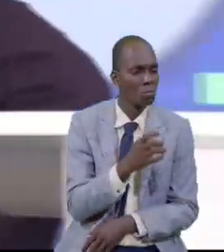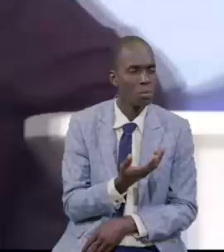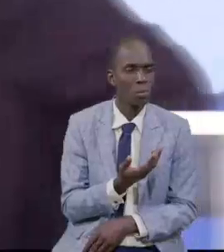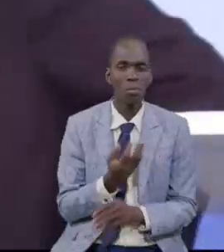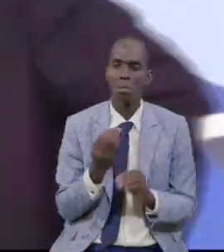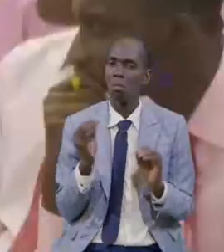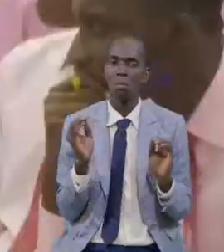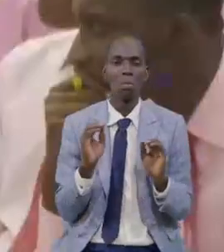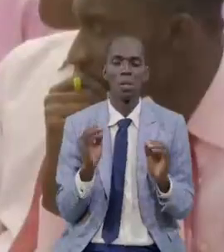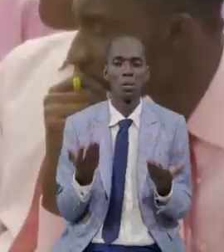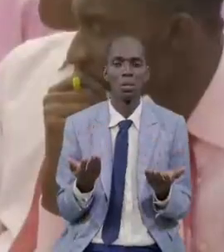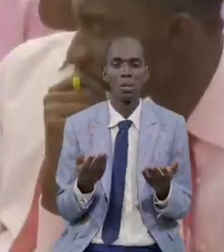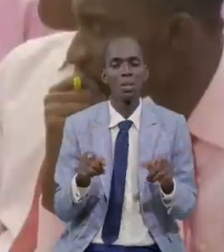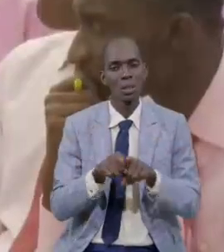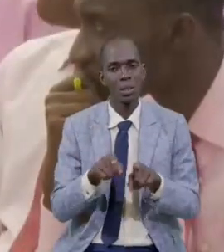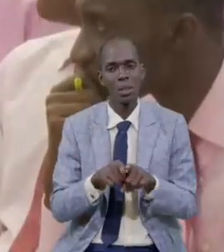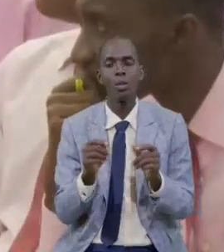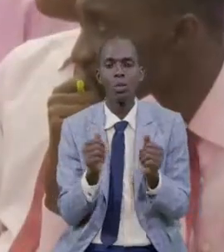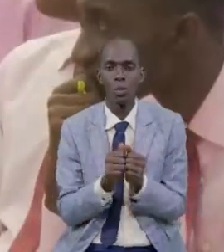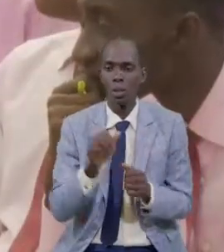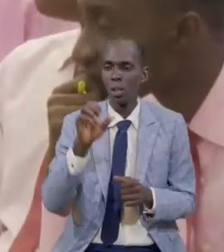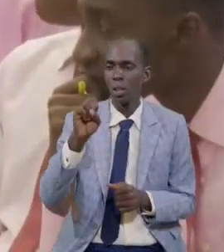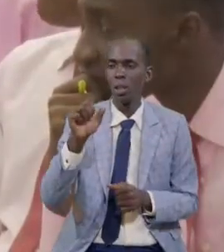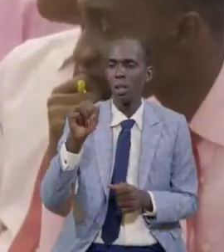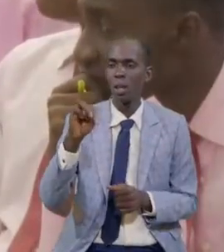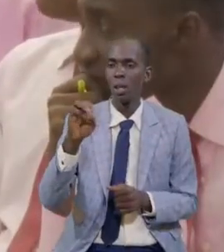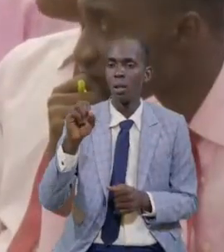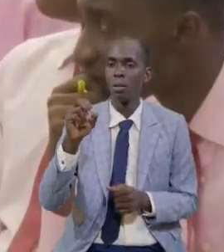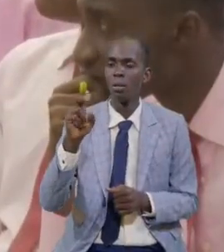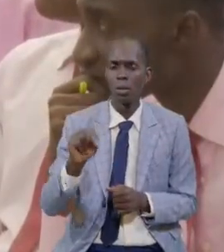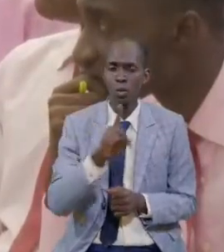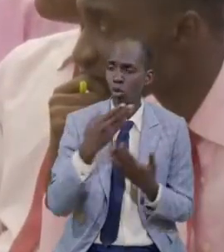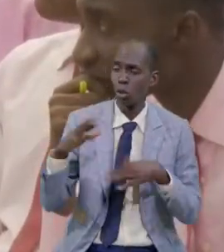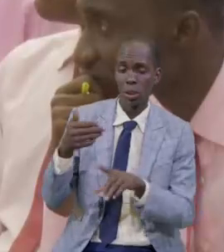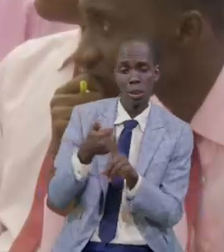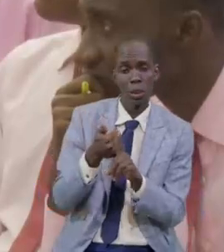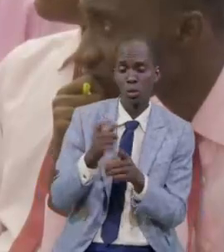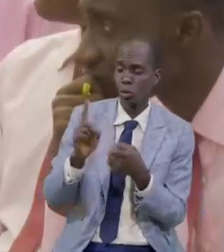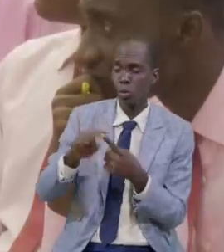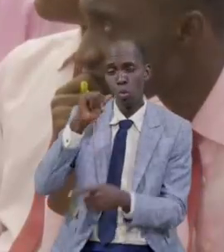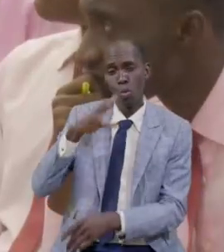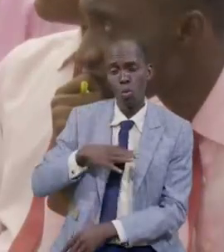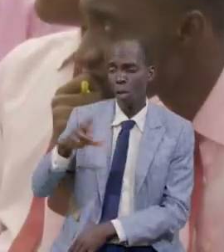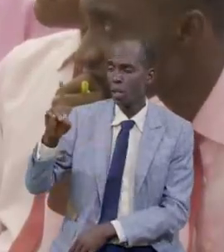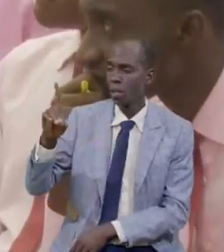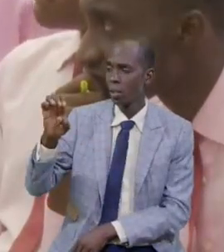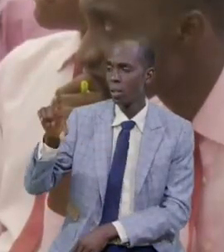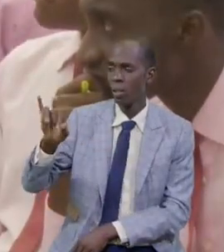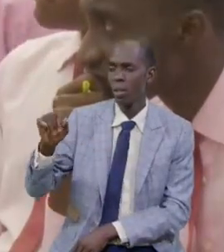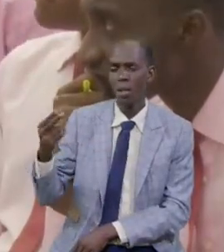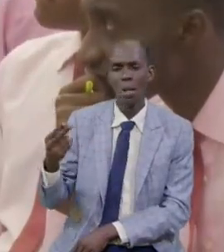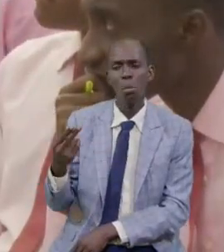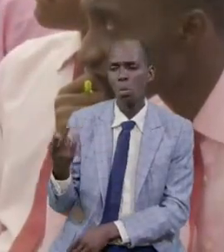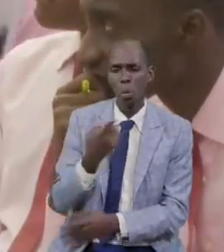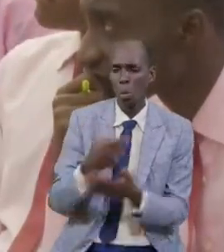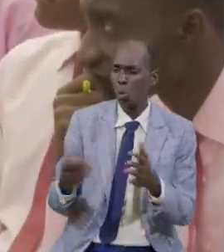Delilah. Tell me what you've got. Nothing. And I'm going to ask you, what have you got? Think